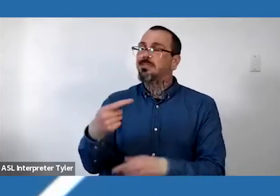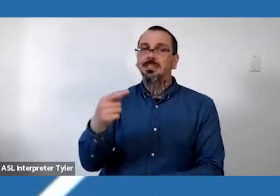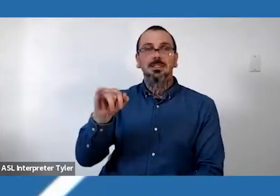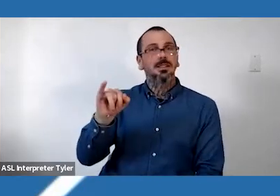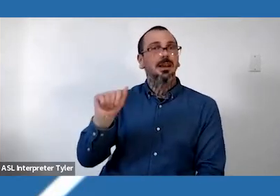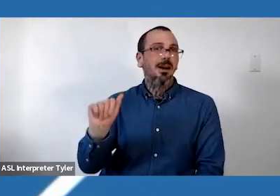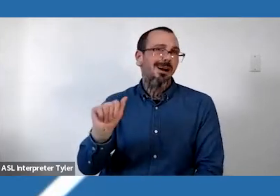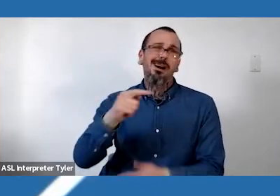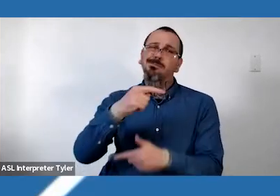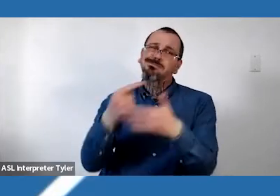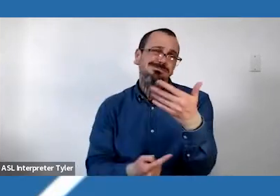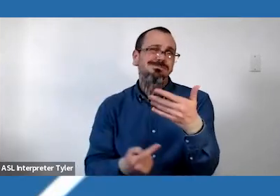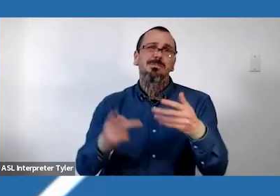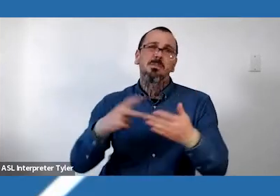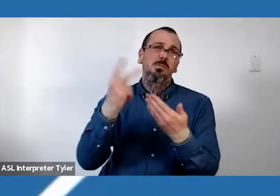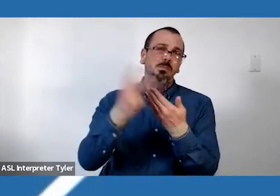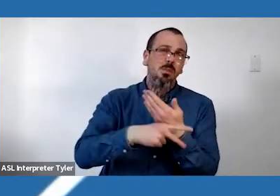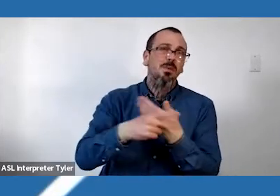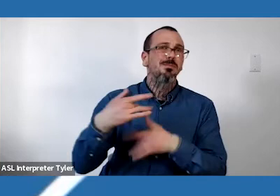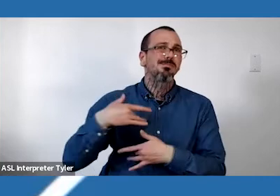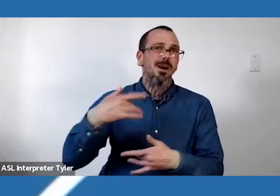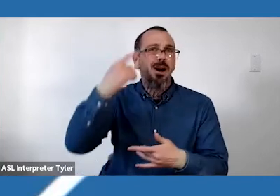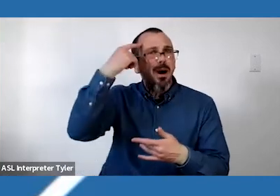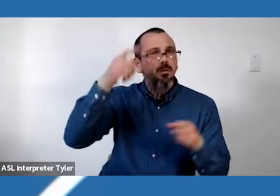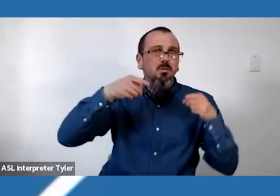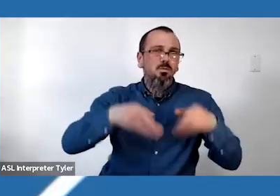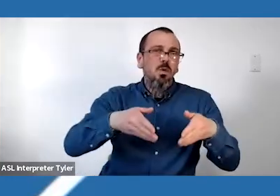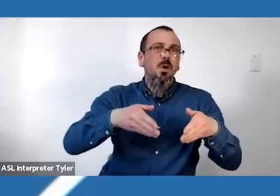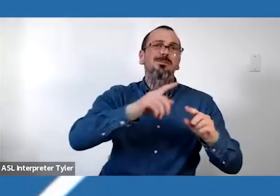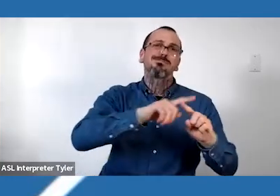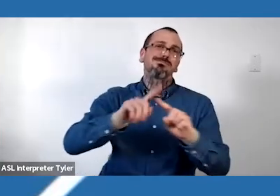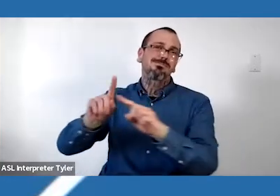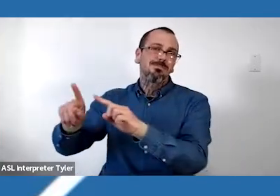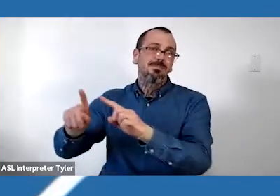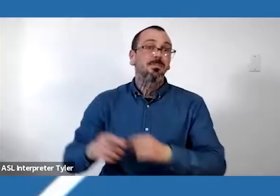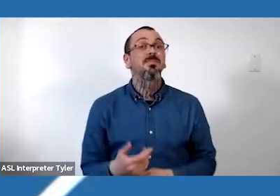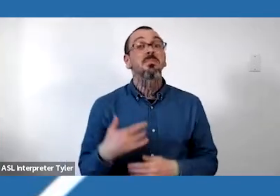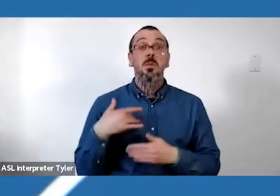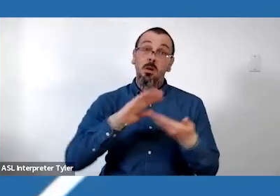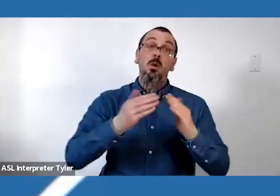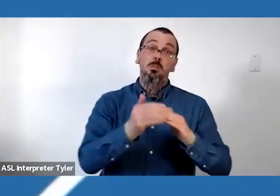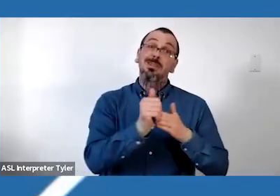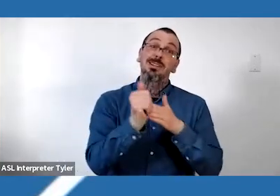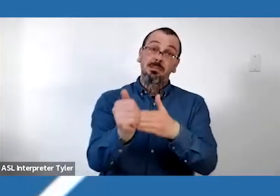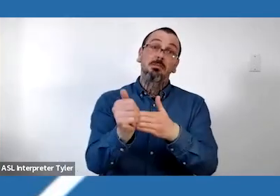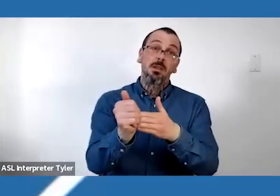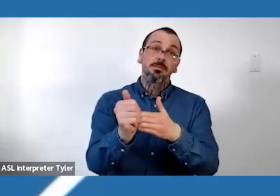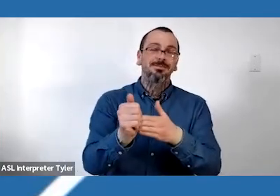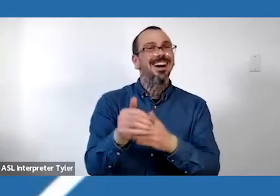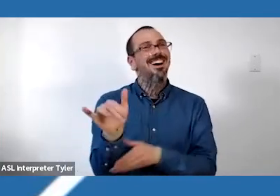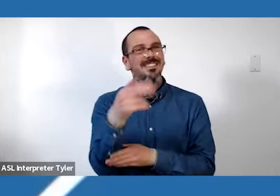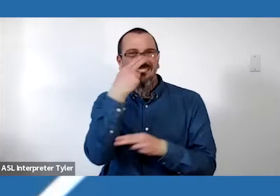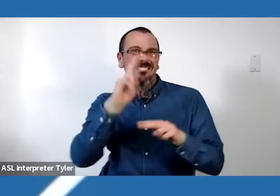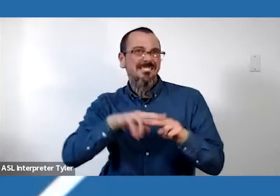mental health. We continue to be a community-led and community-focused organization. We are, fun fact, a nonprofit